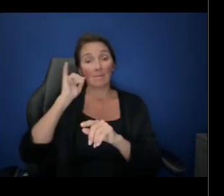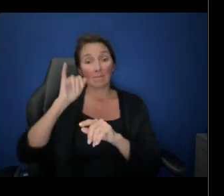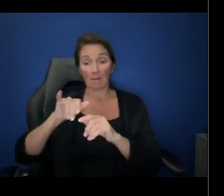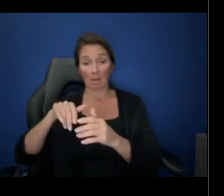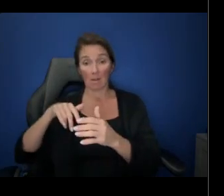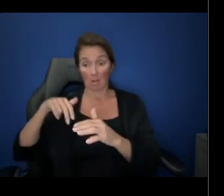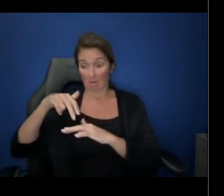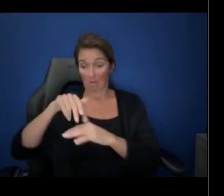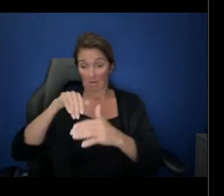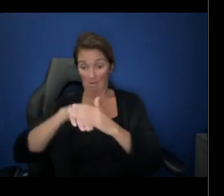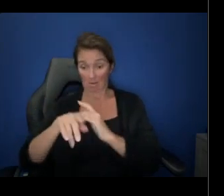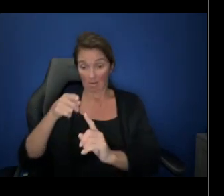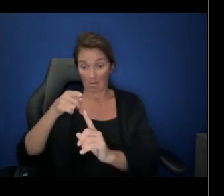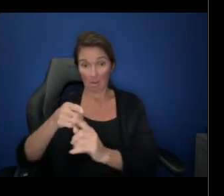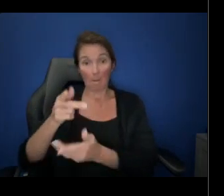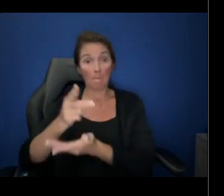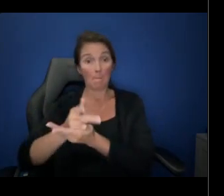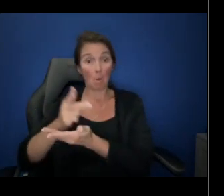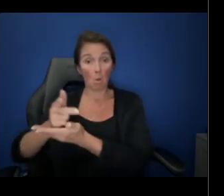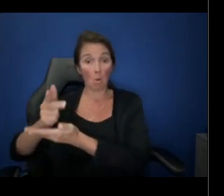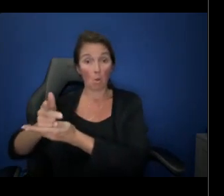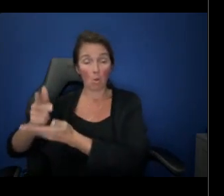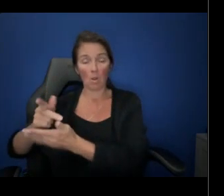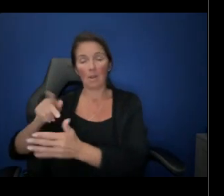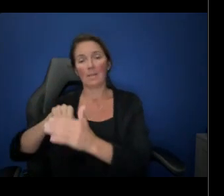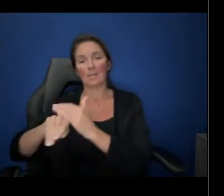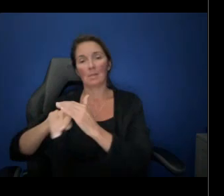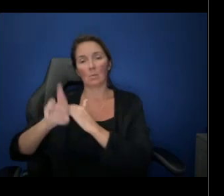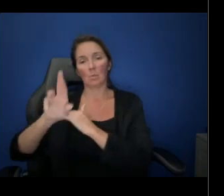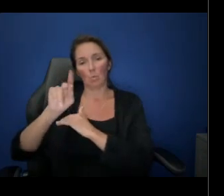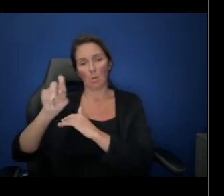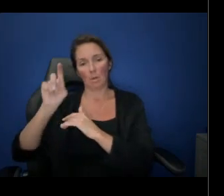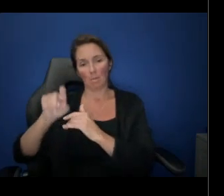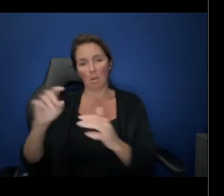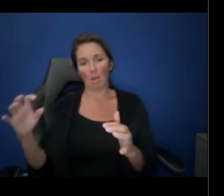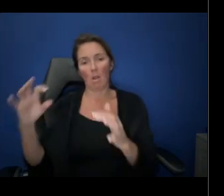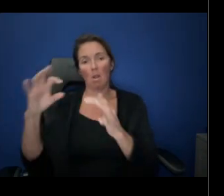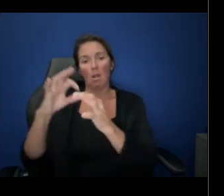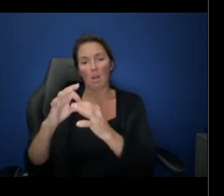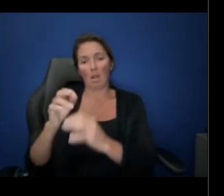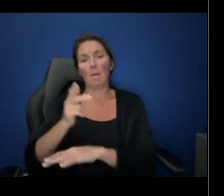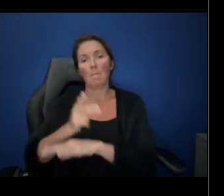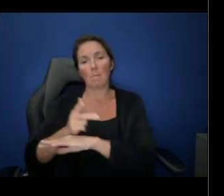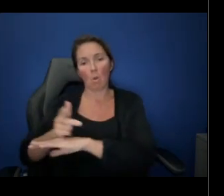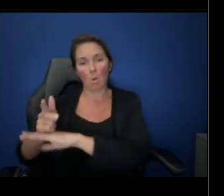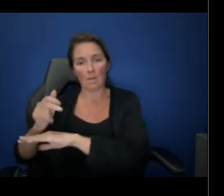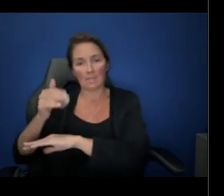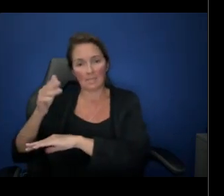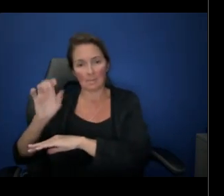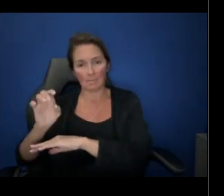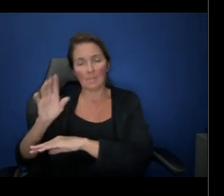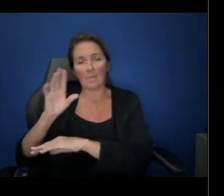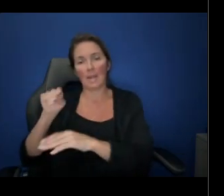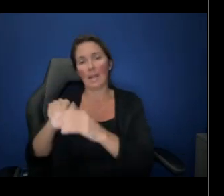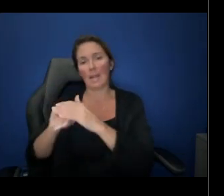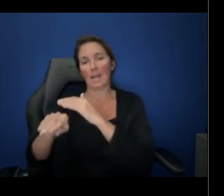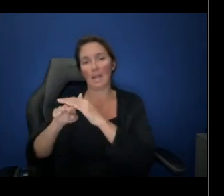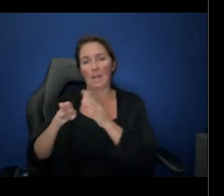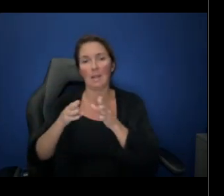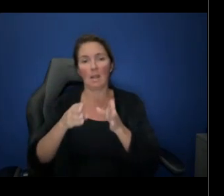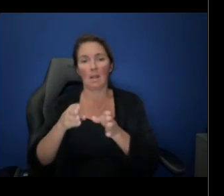arrival point is a parking lot, the accessible route must connect parking spaces and access